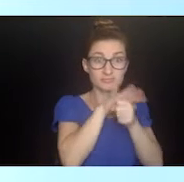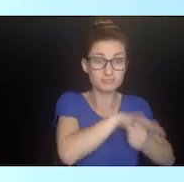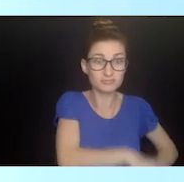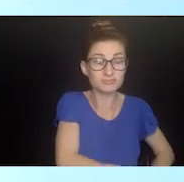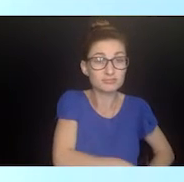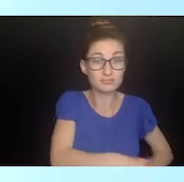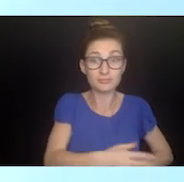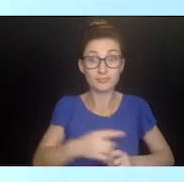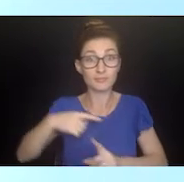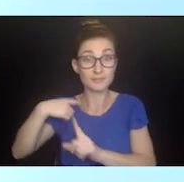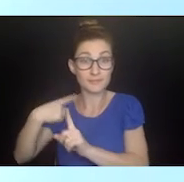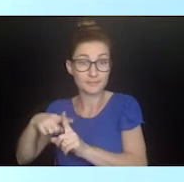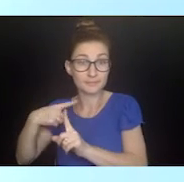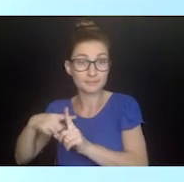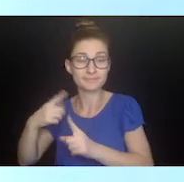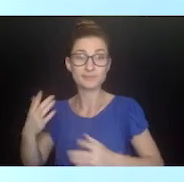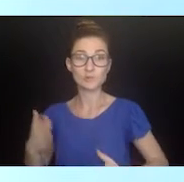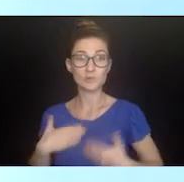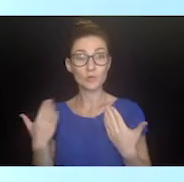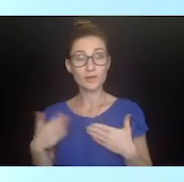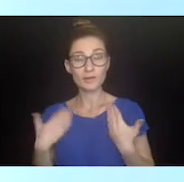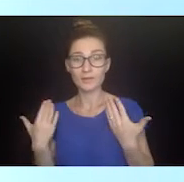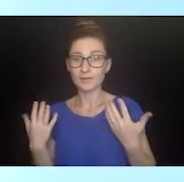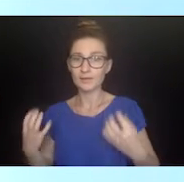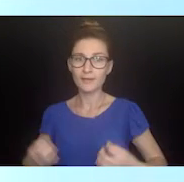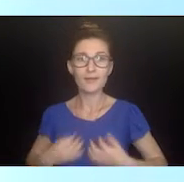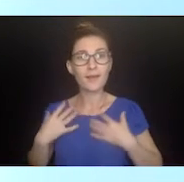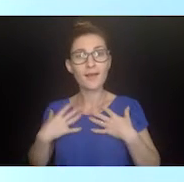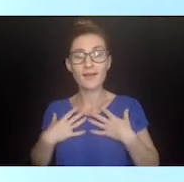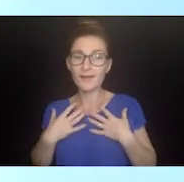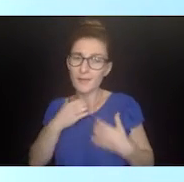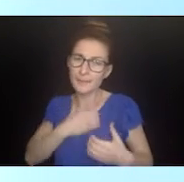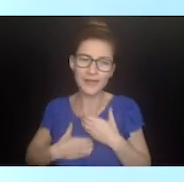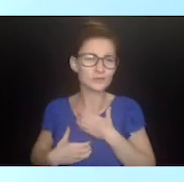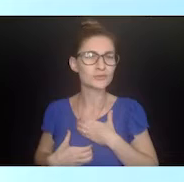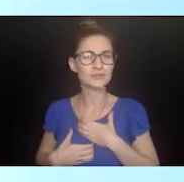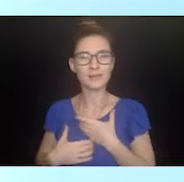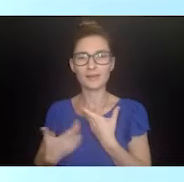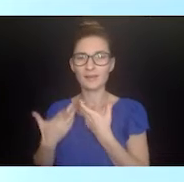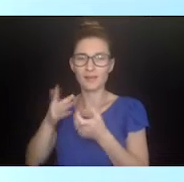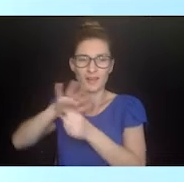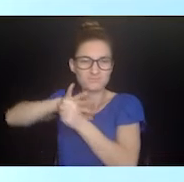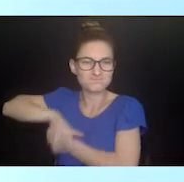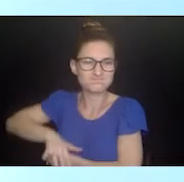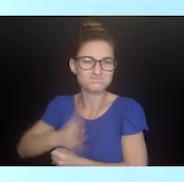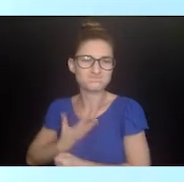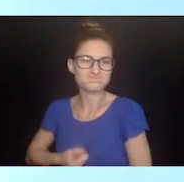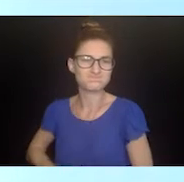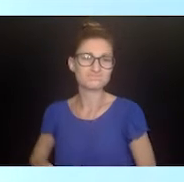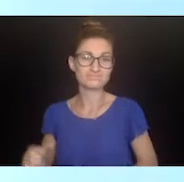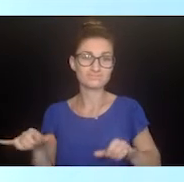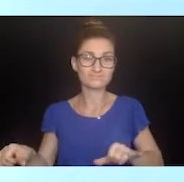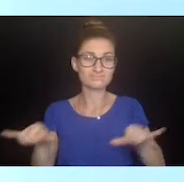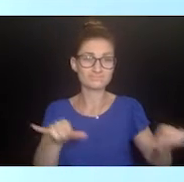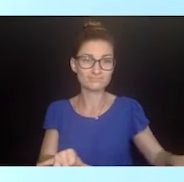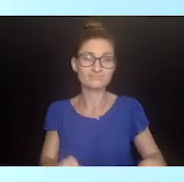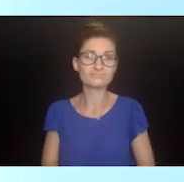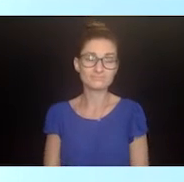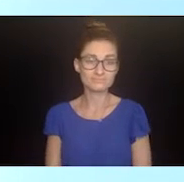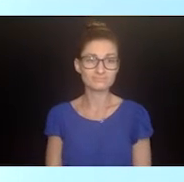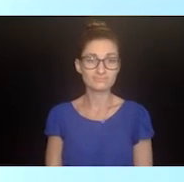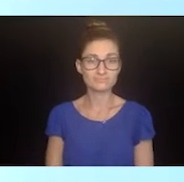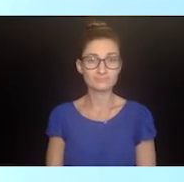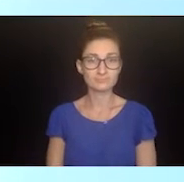emotions. I was also suppressing the joyful passion like emotions.